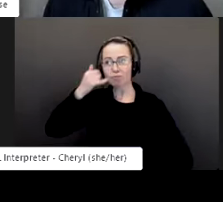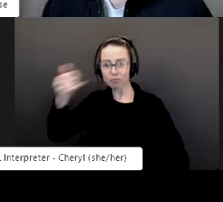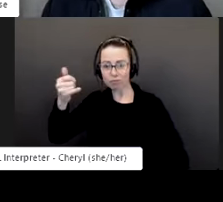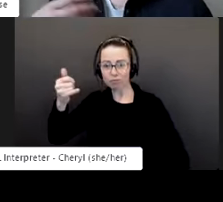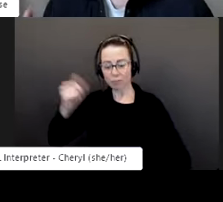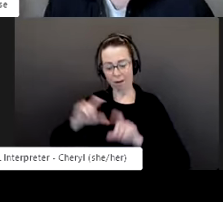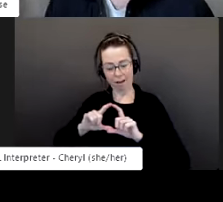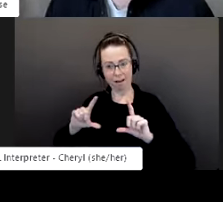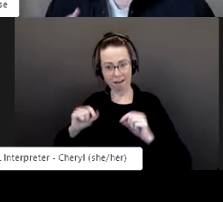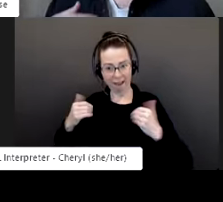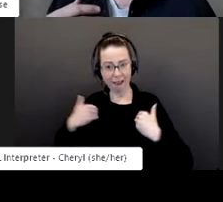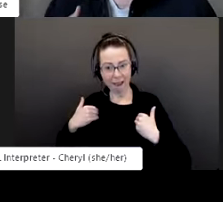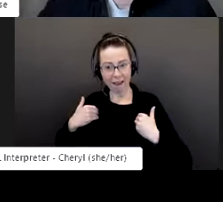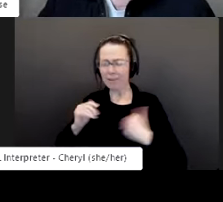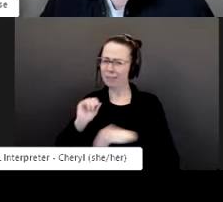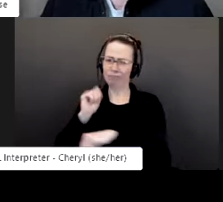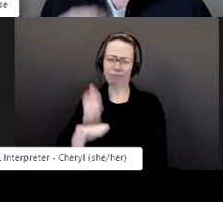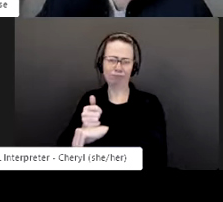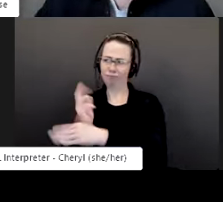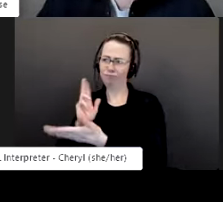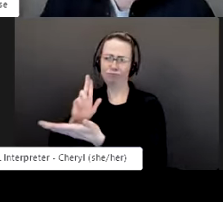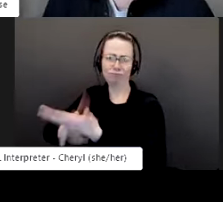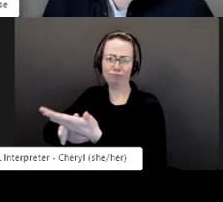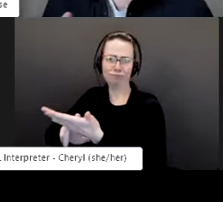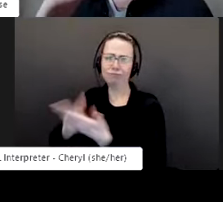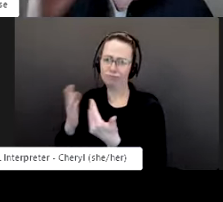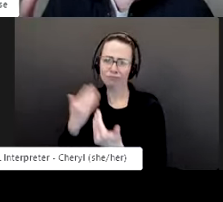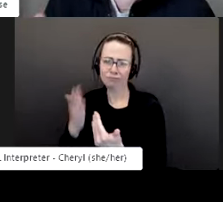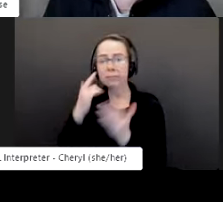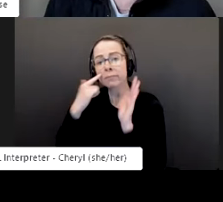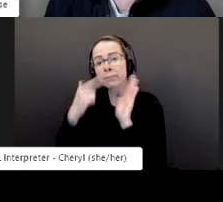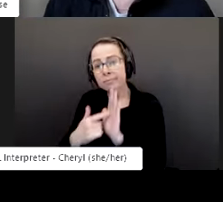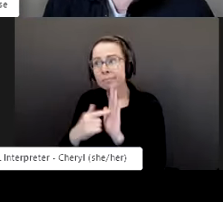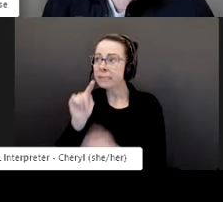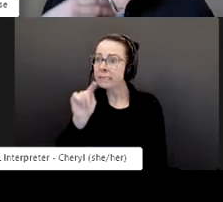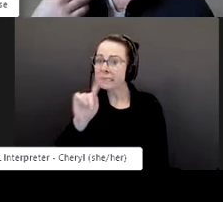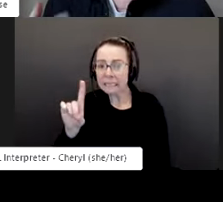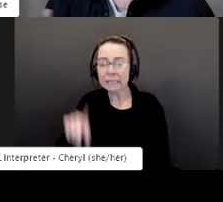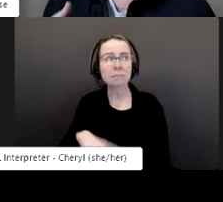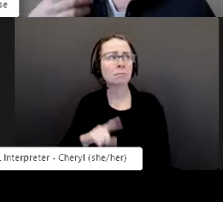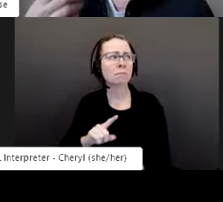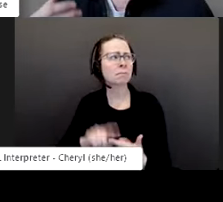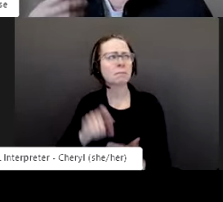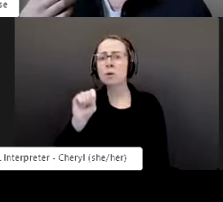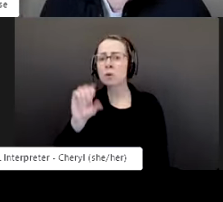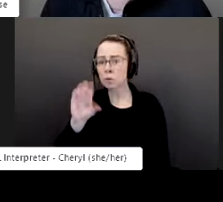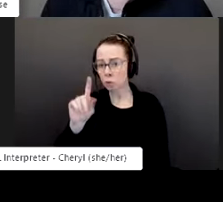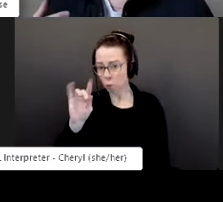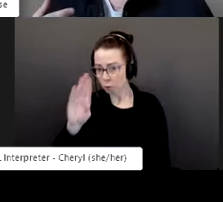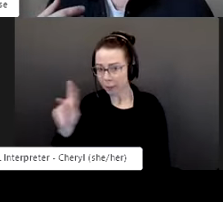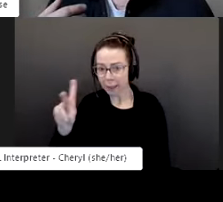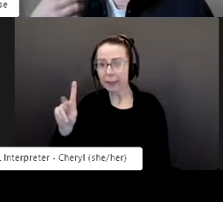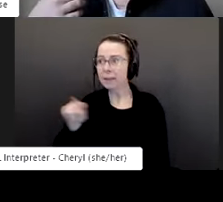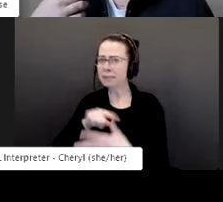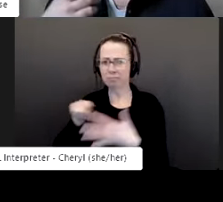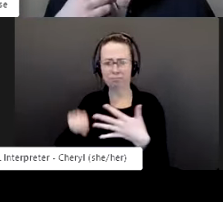registering is something that can be done. So Scotiabank lets you do this, TD lets you do this. And there's just a simple link